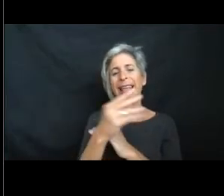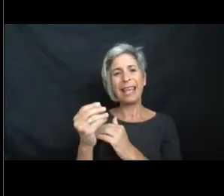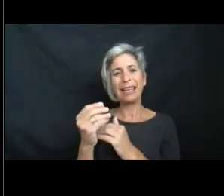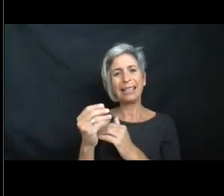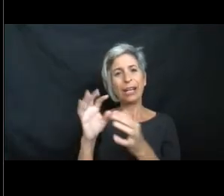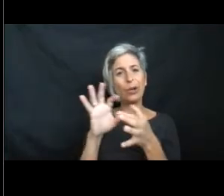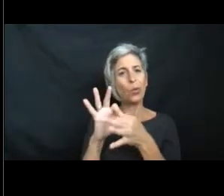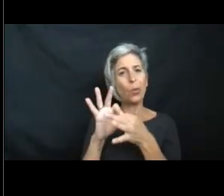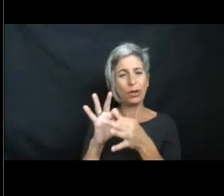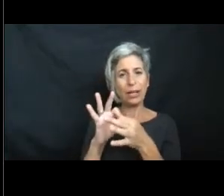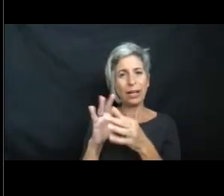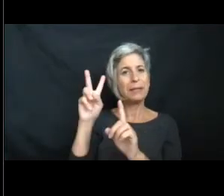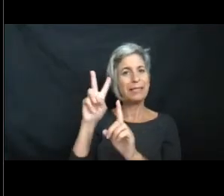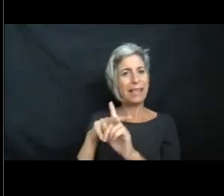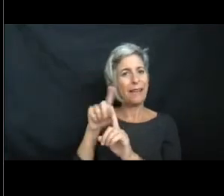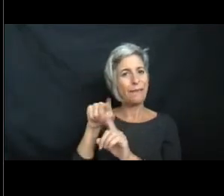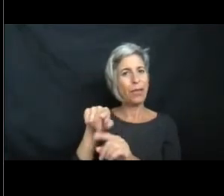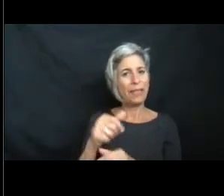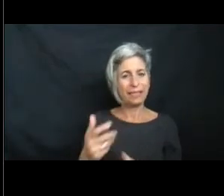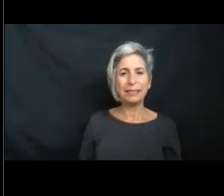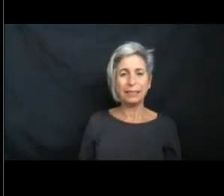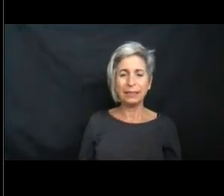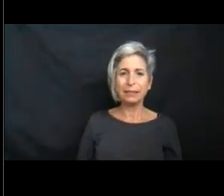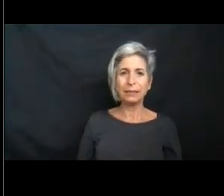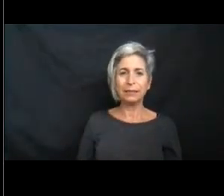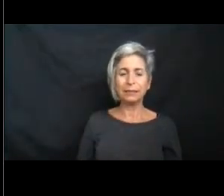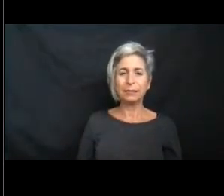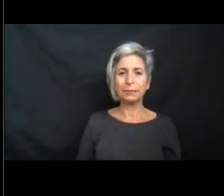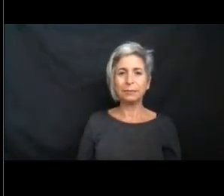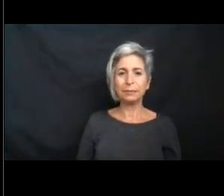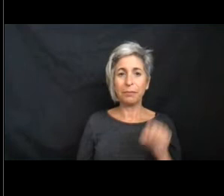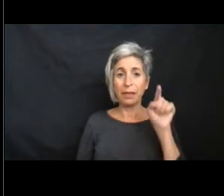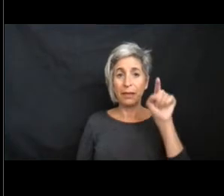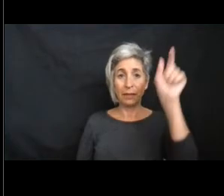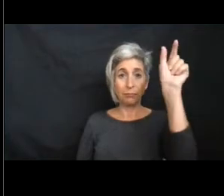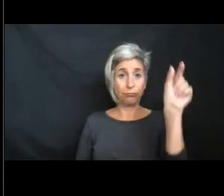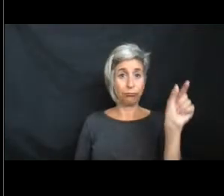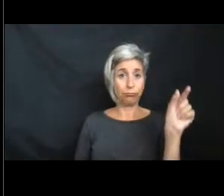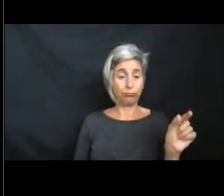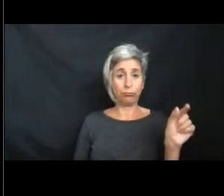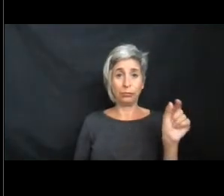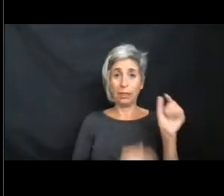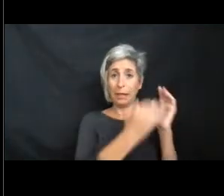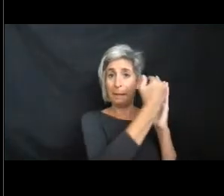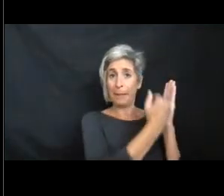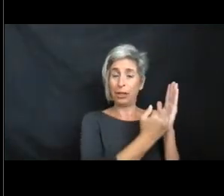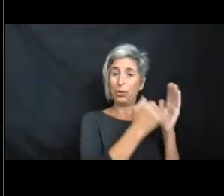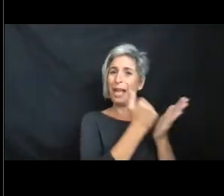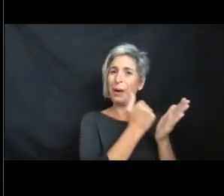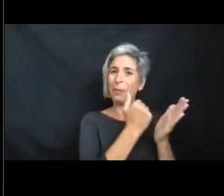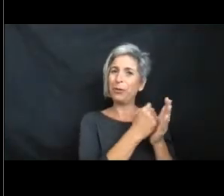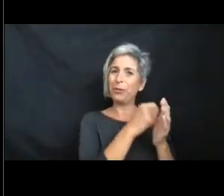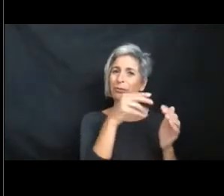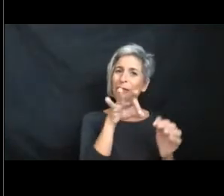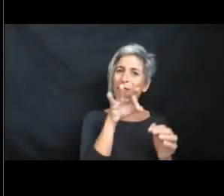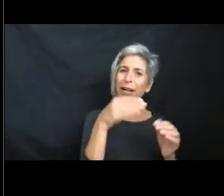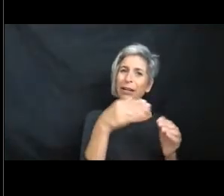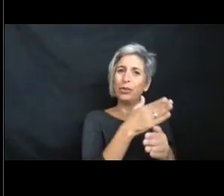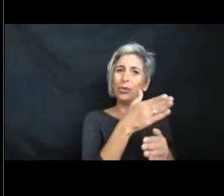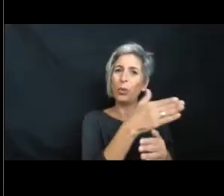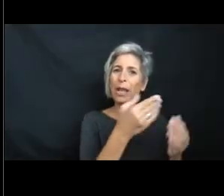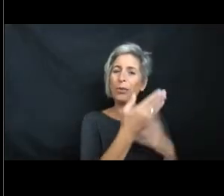coordinator assigned. This flyout menu over here will also help you navigate through the project. You'll have several different